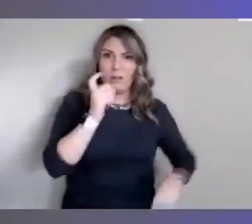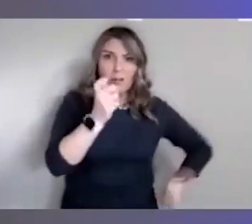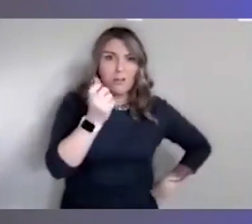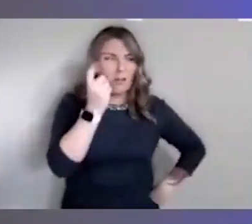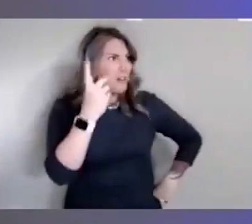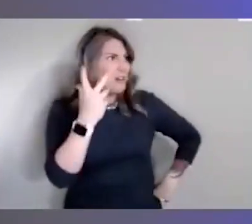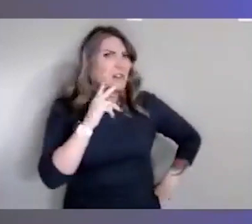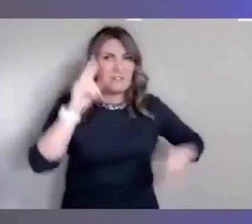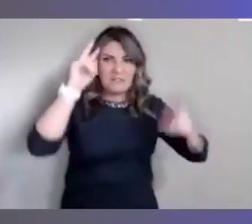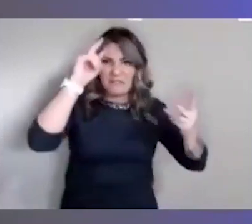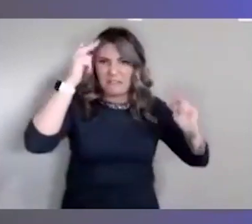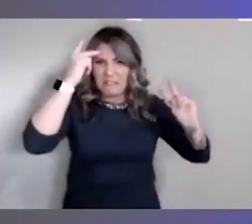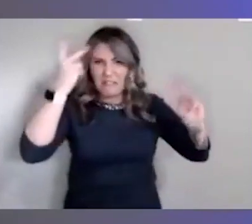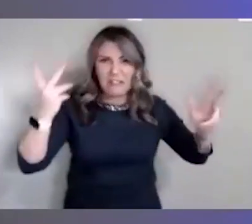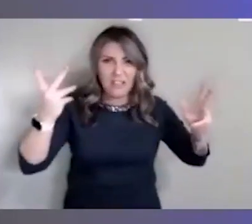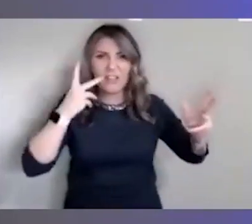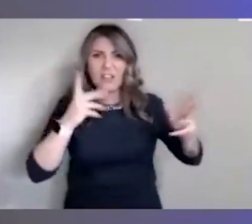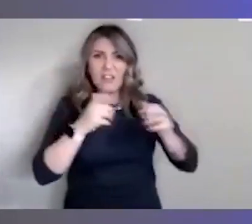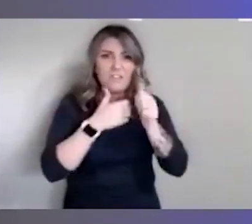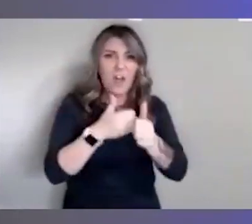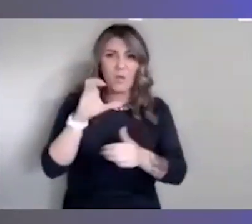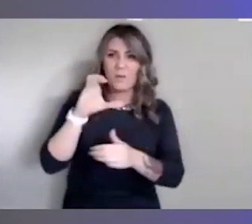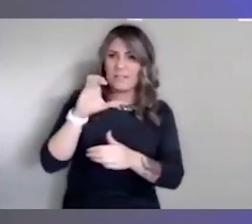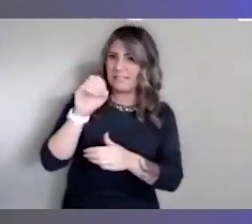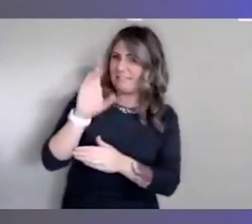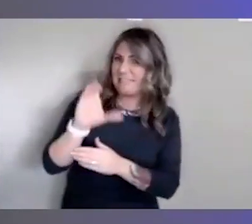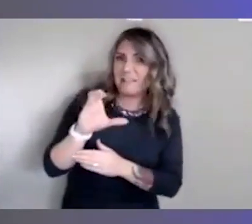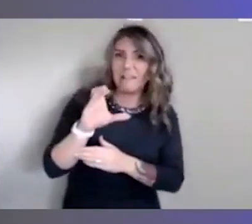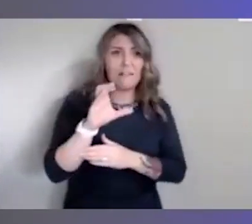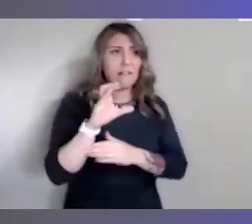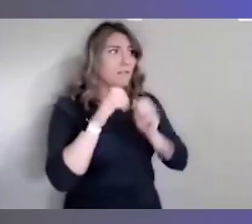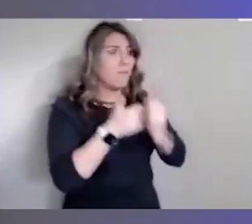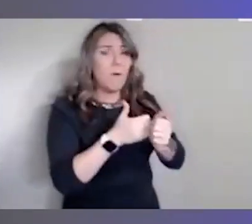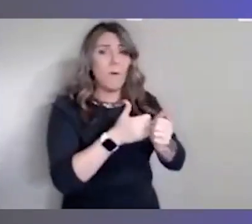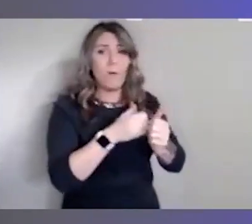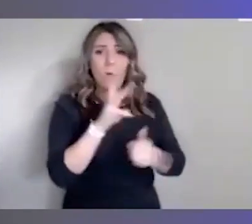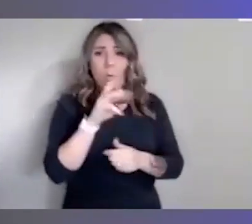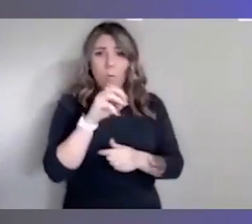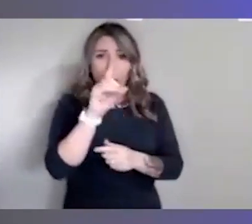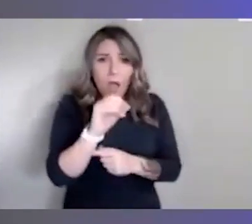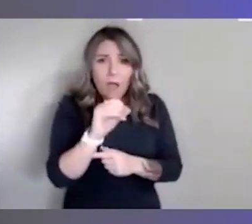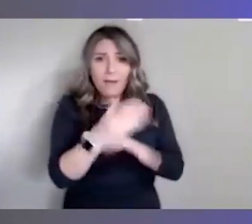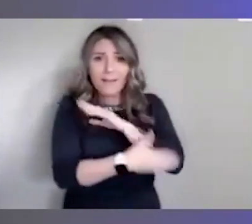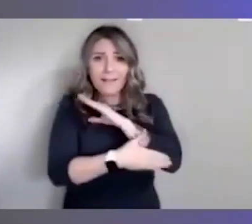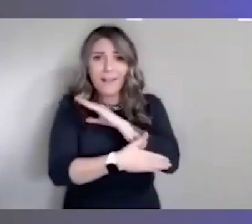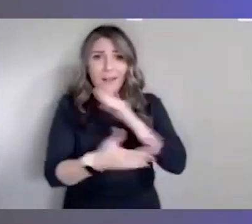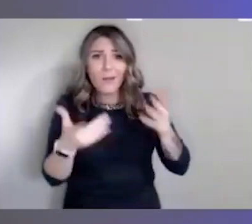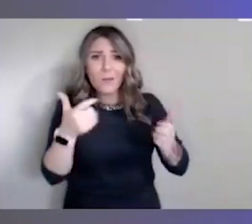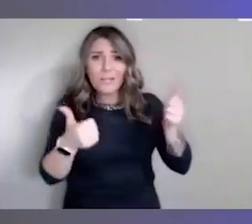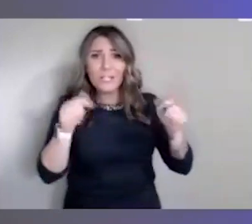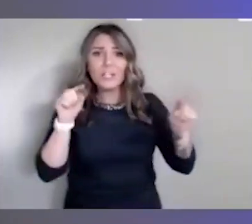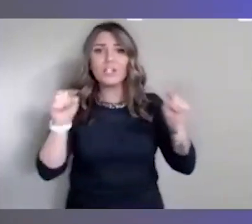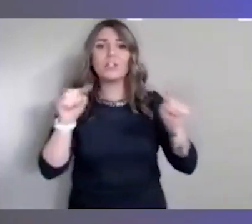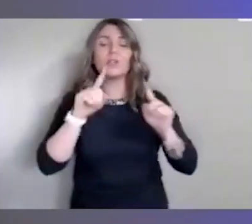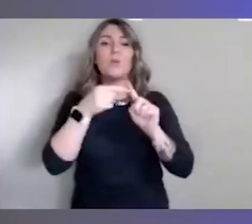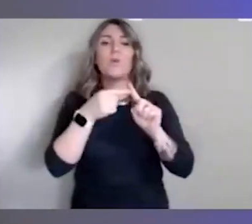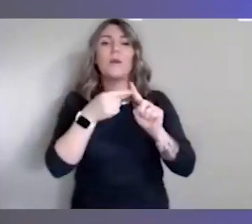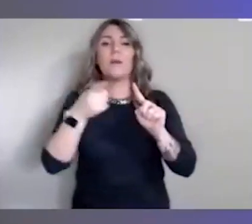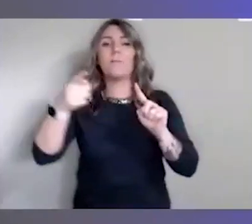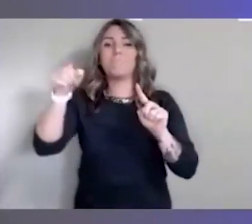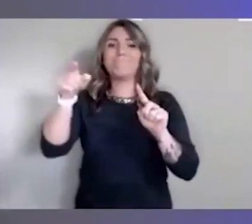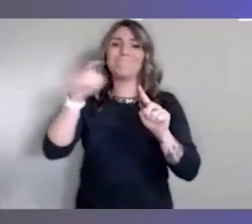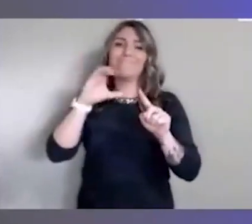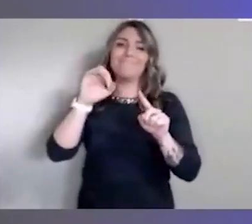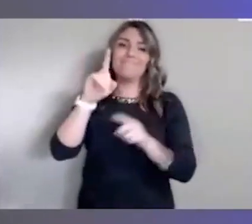follow Wyandotte County? And I think that was, I think since the CDC came out with those guidelines, there's been a